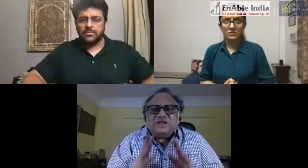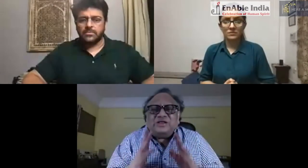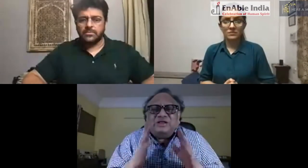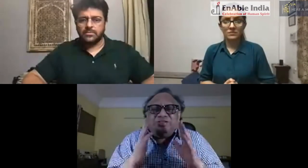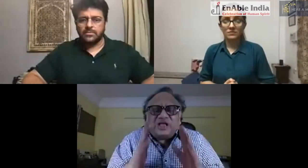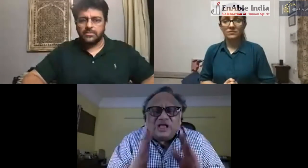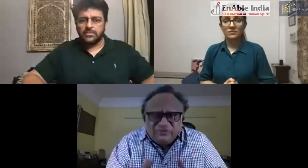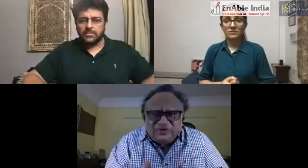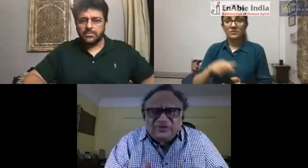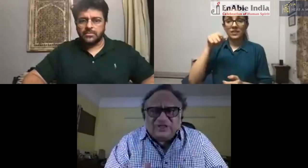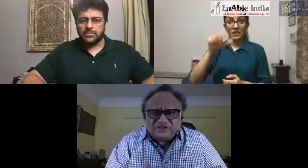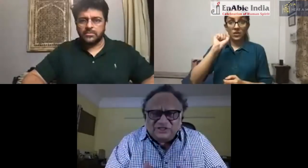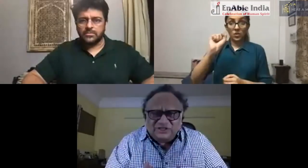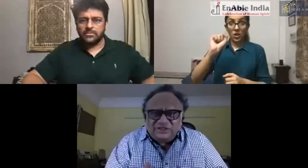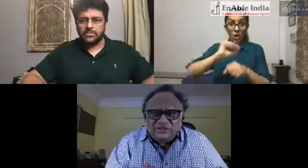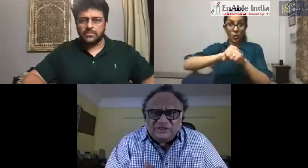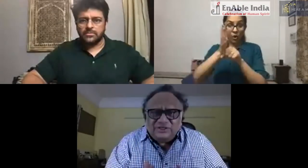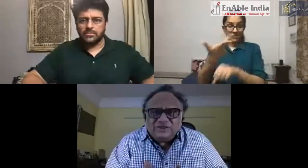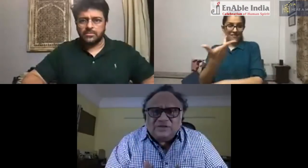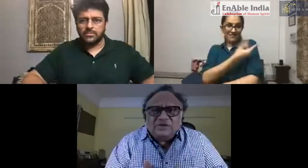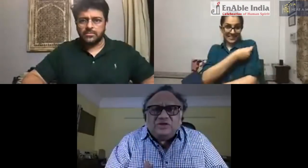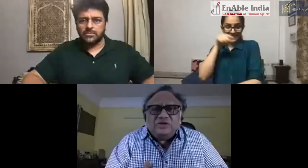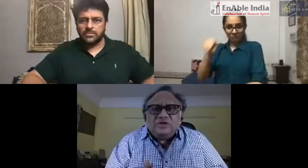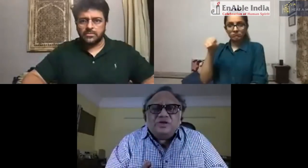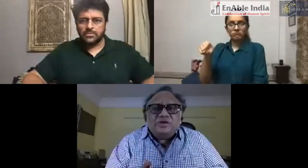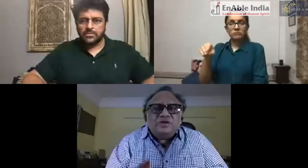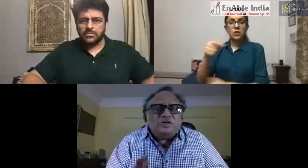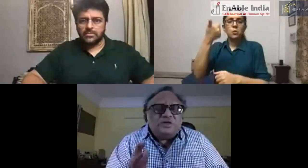regarding its efficacy,